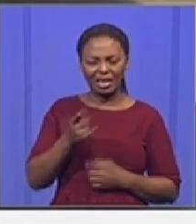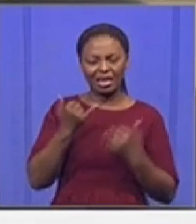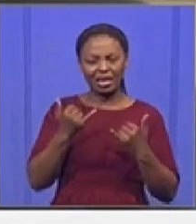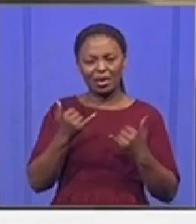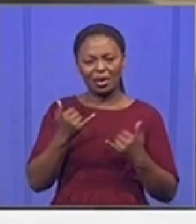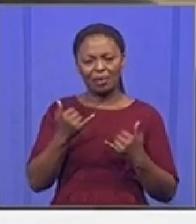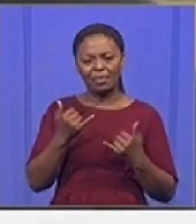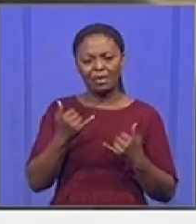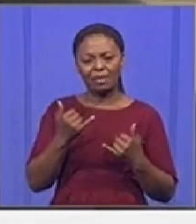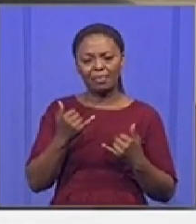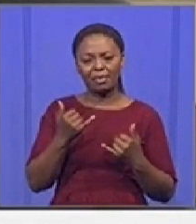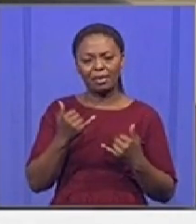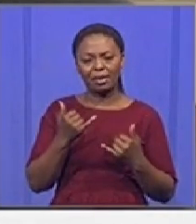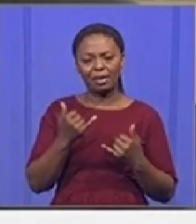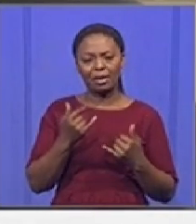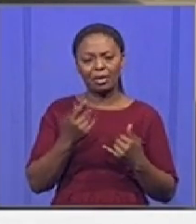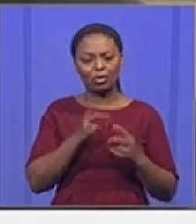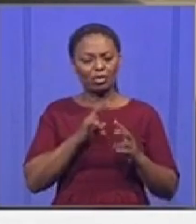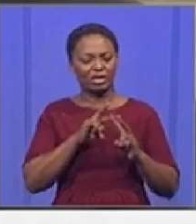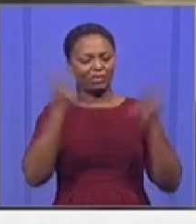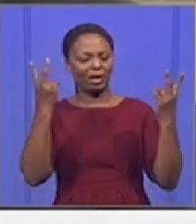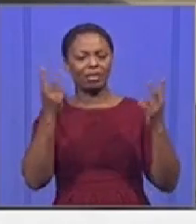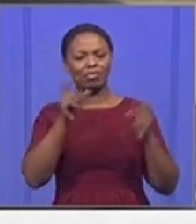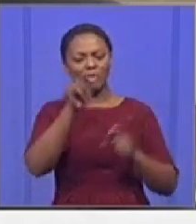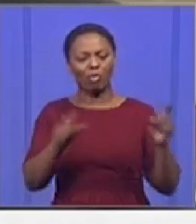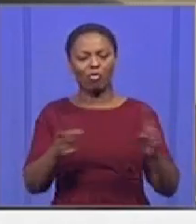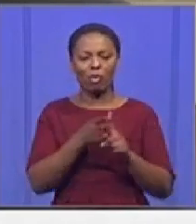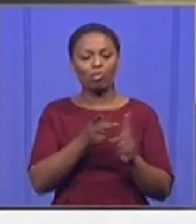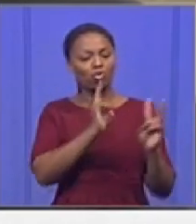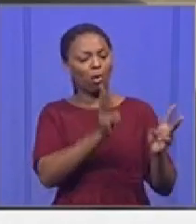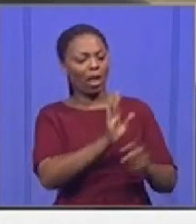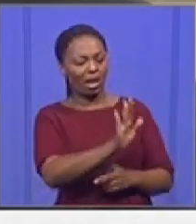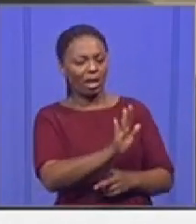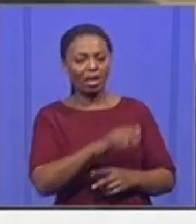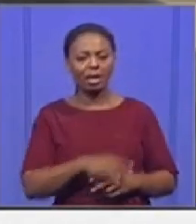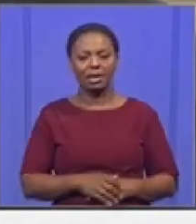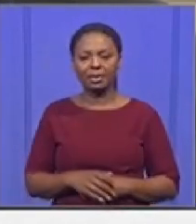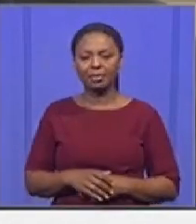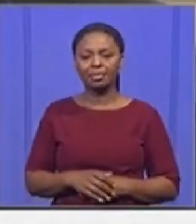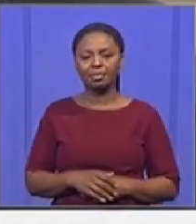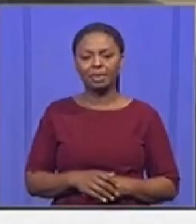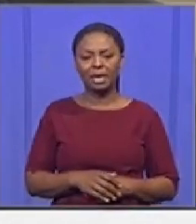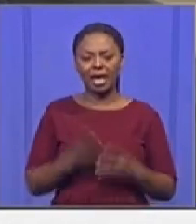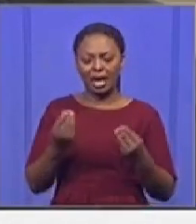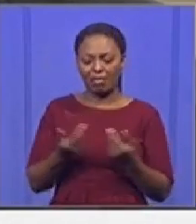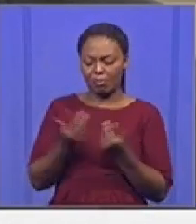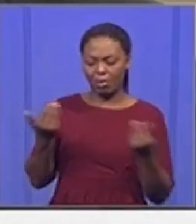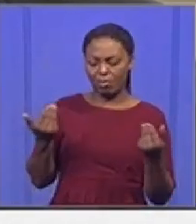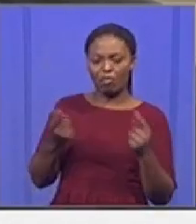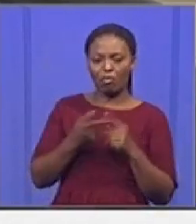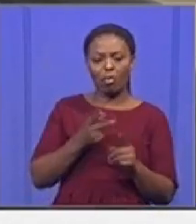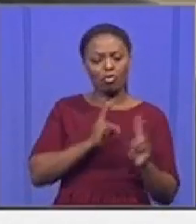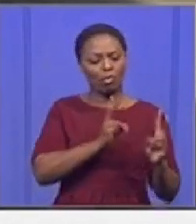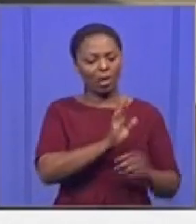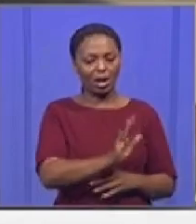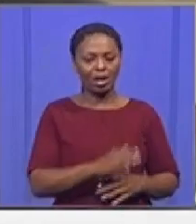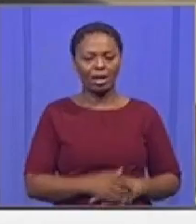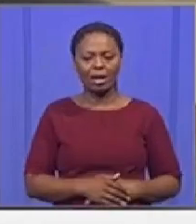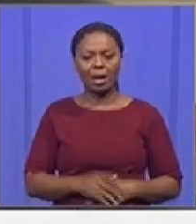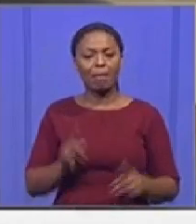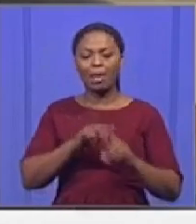They are deviants from the normal. There is the normal, there is the deviation from the normal. But you don't